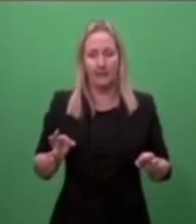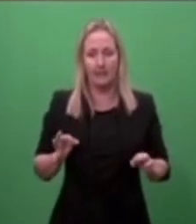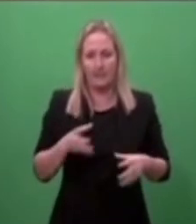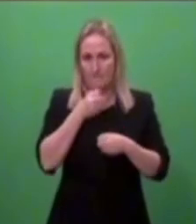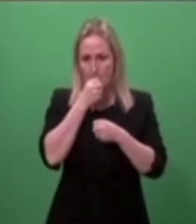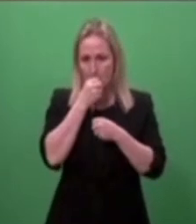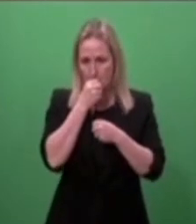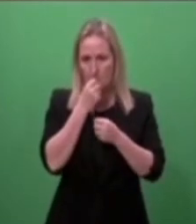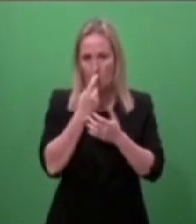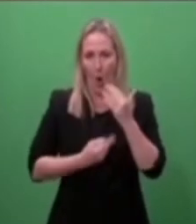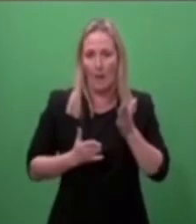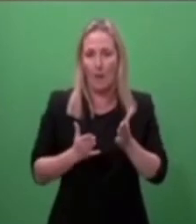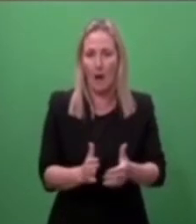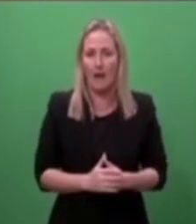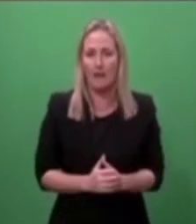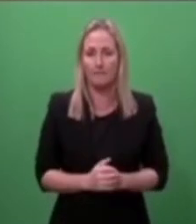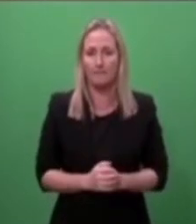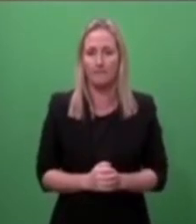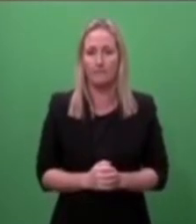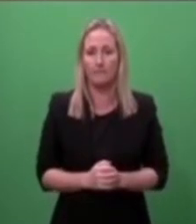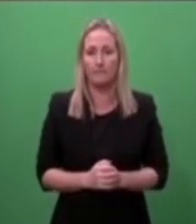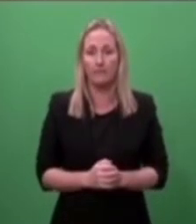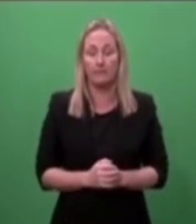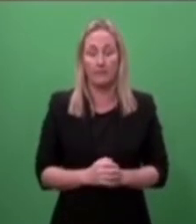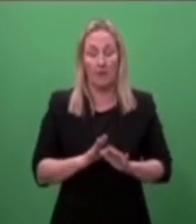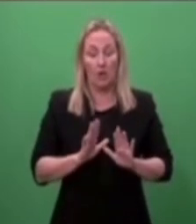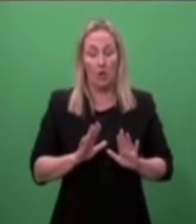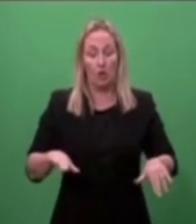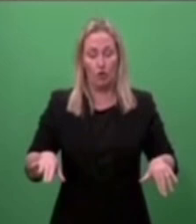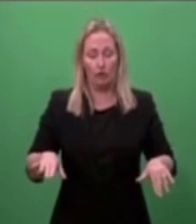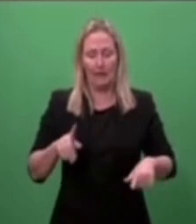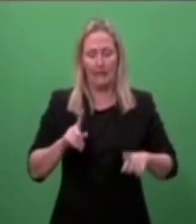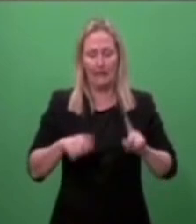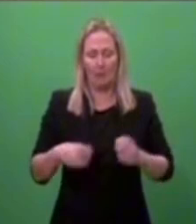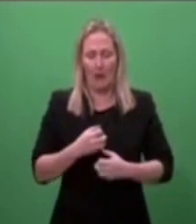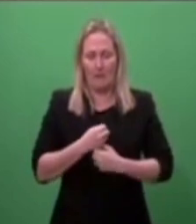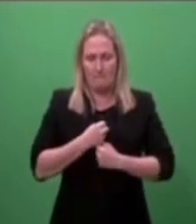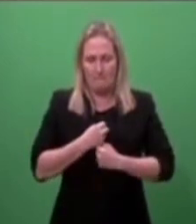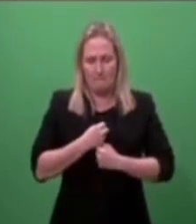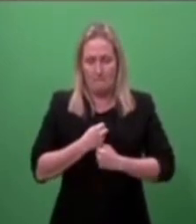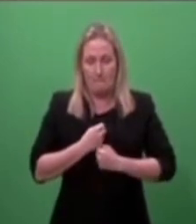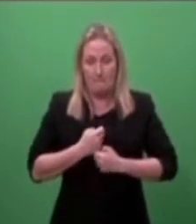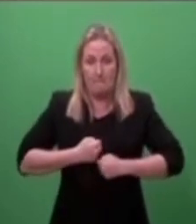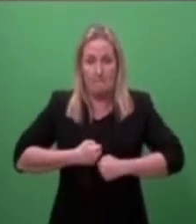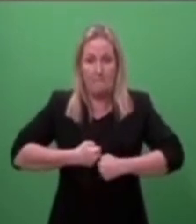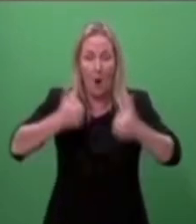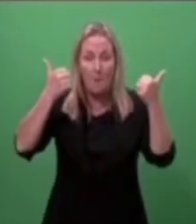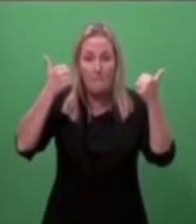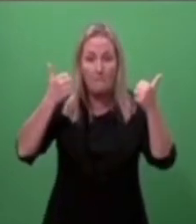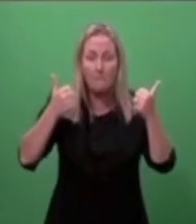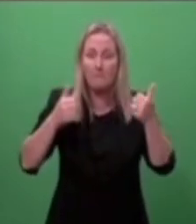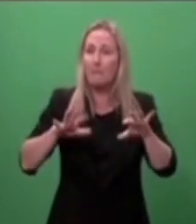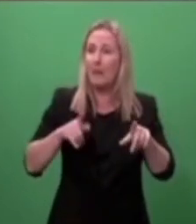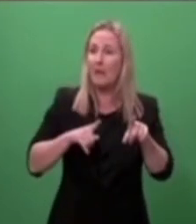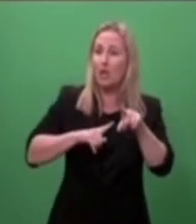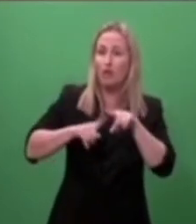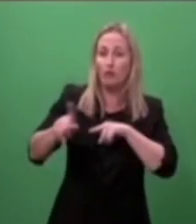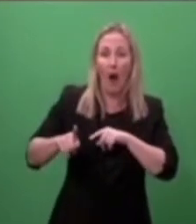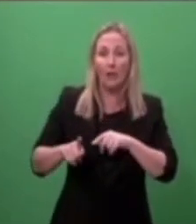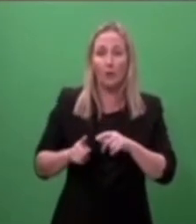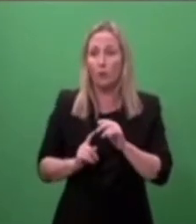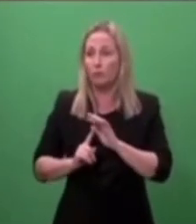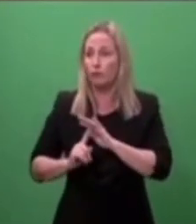When these children would rightfully lash out or react to the abuse by trying to run away or misbehaving,